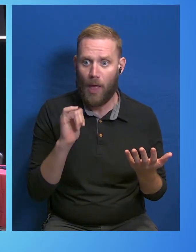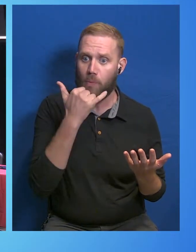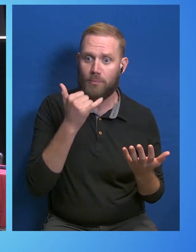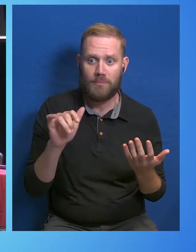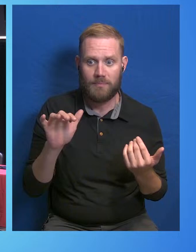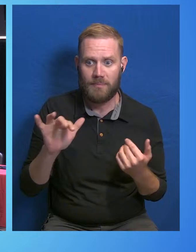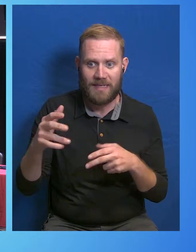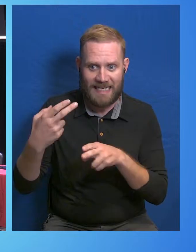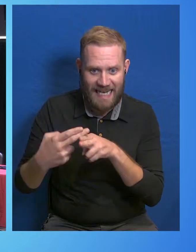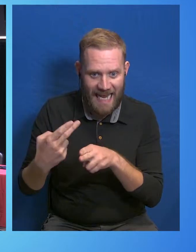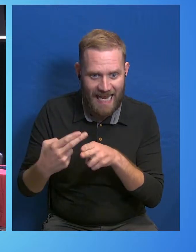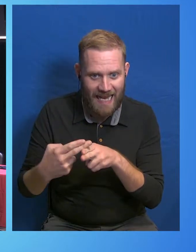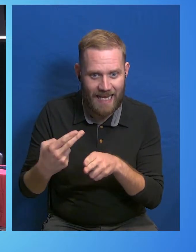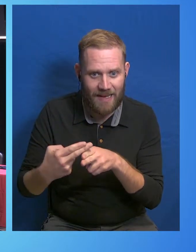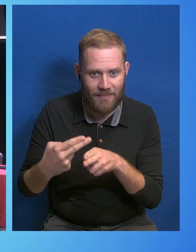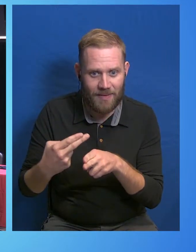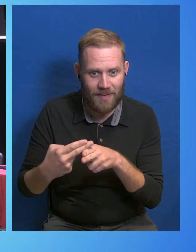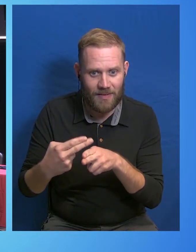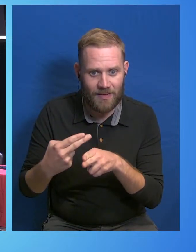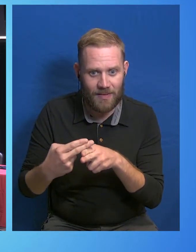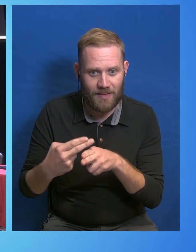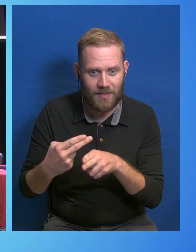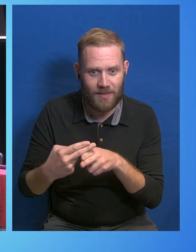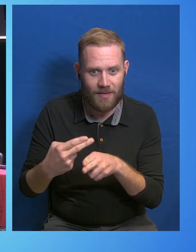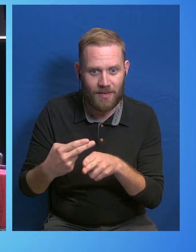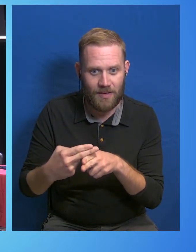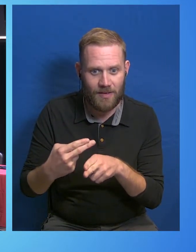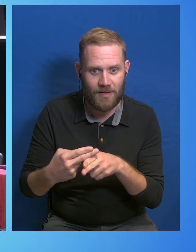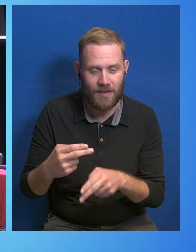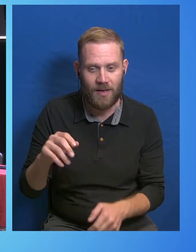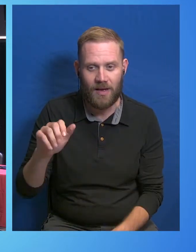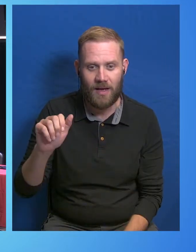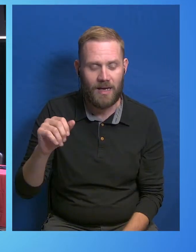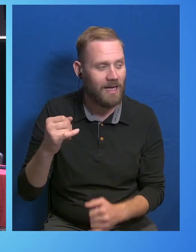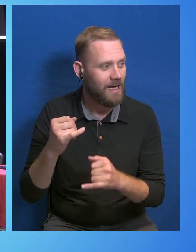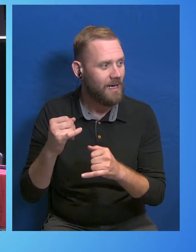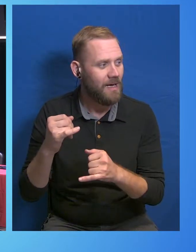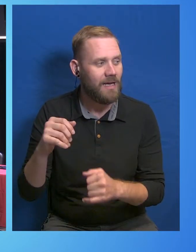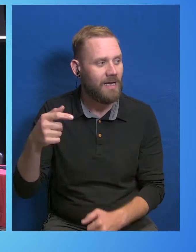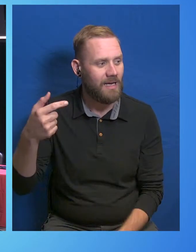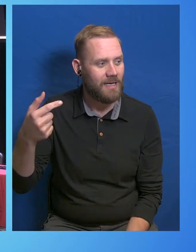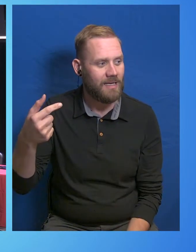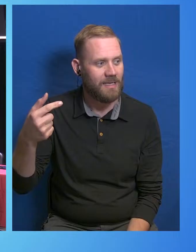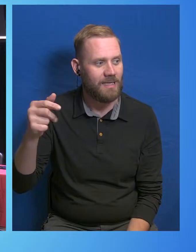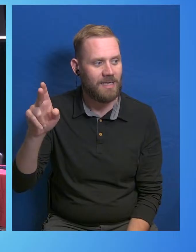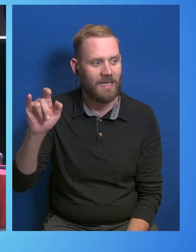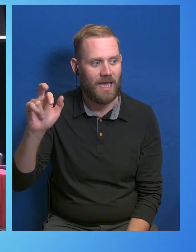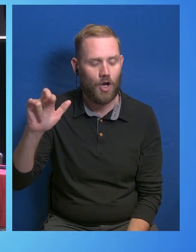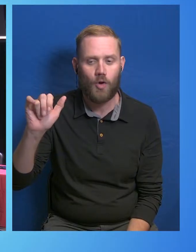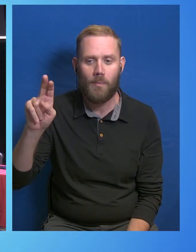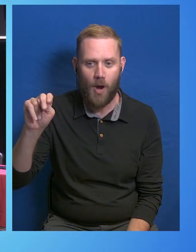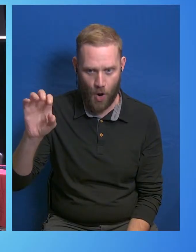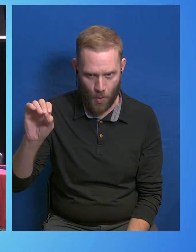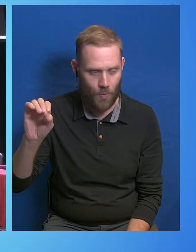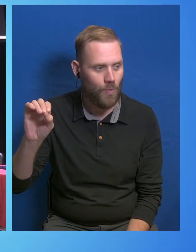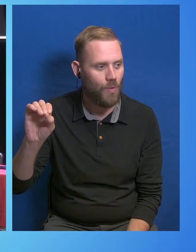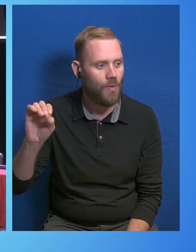names, Guillermo Attendo. Are you present and would like to come down and address the